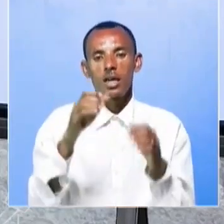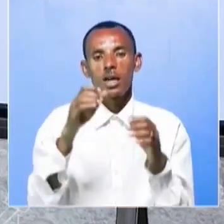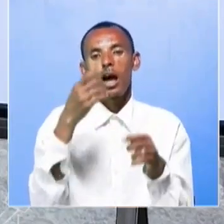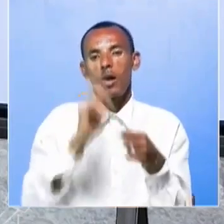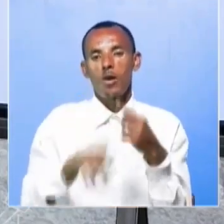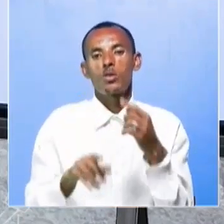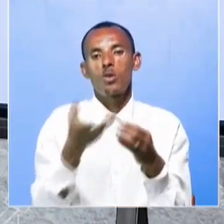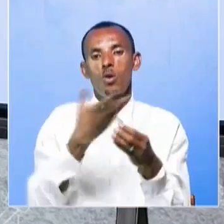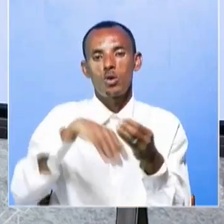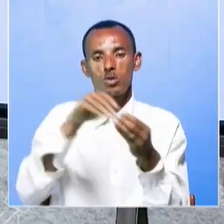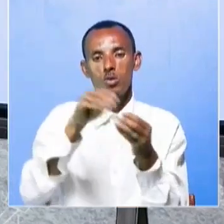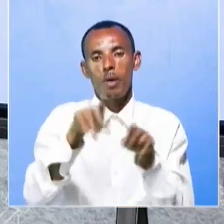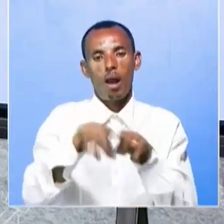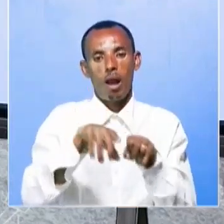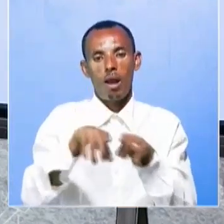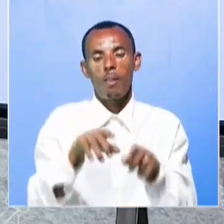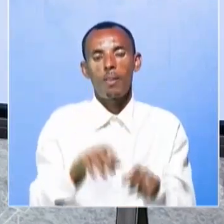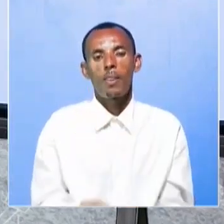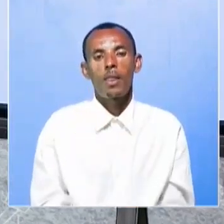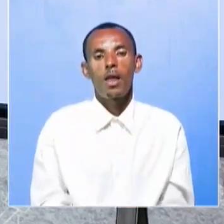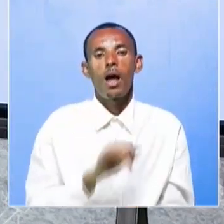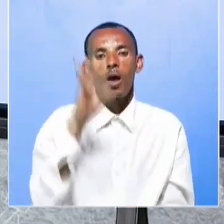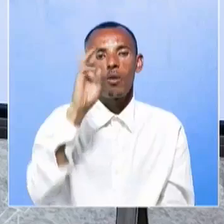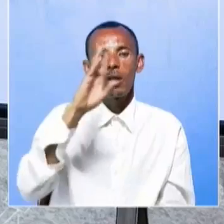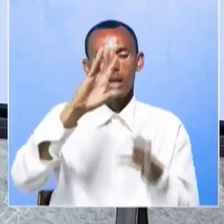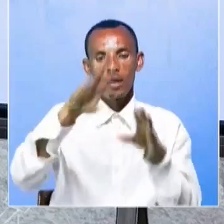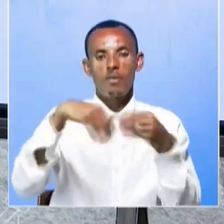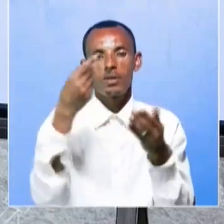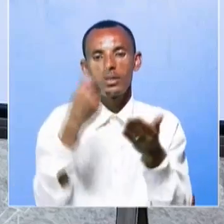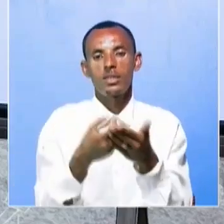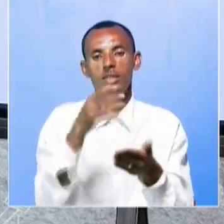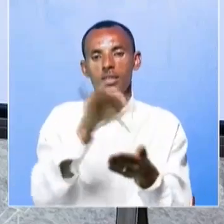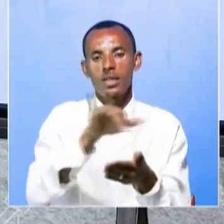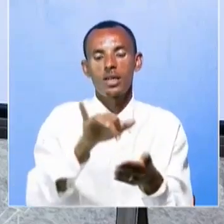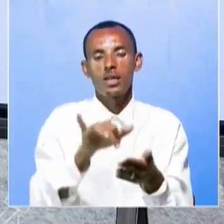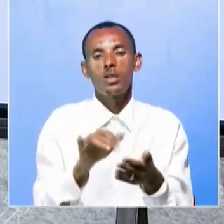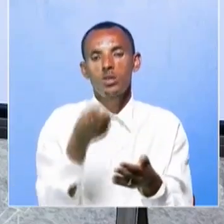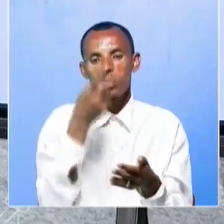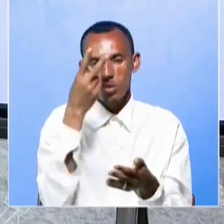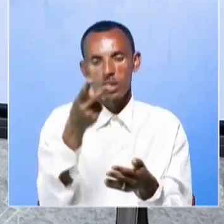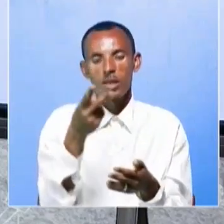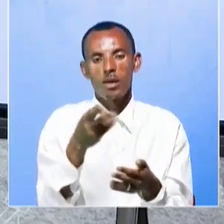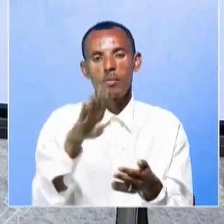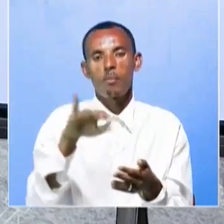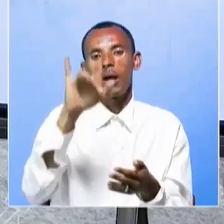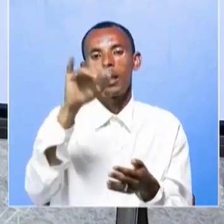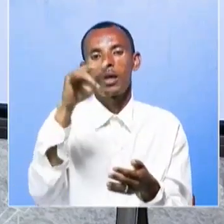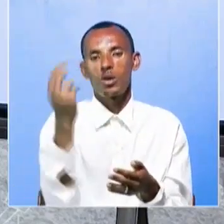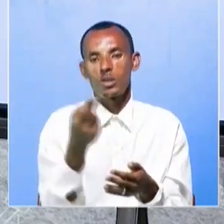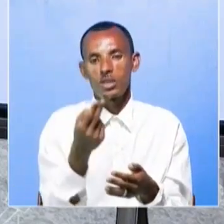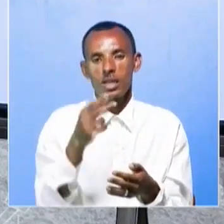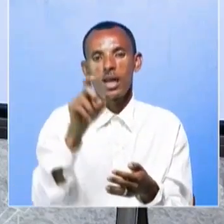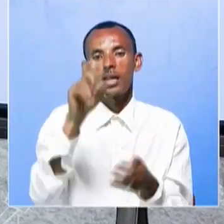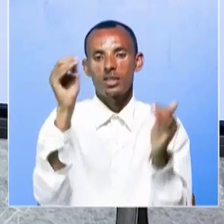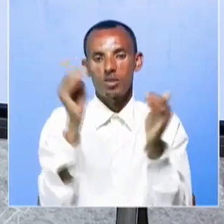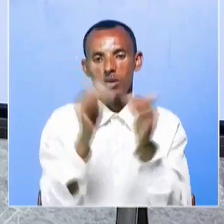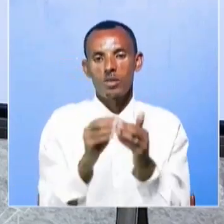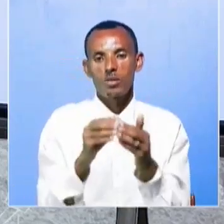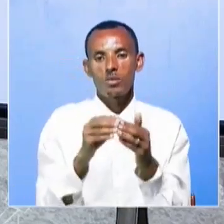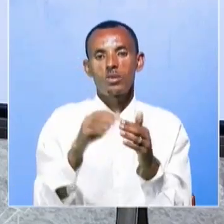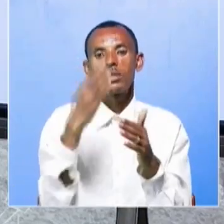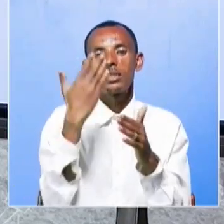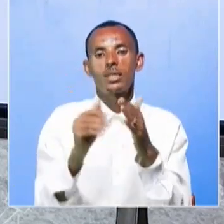be parallel, right? I will give you this thing for you to check by taking x is equals to some number